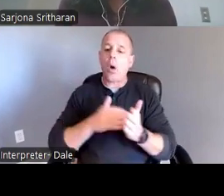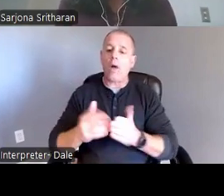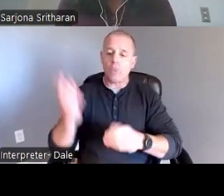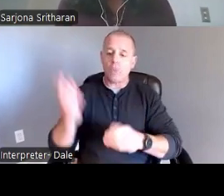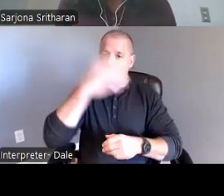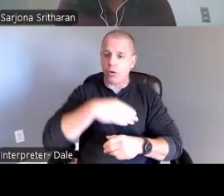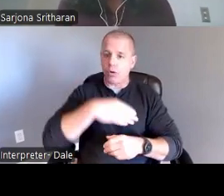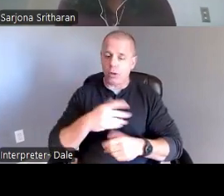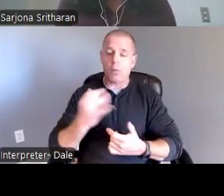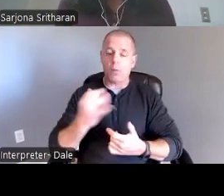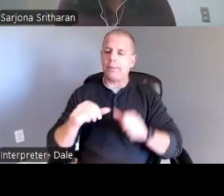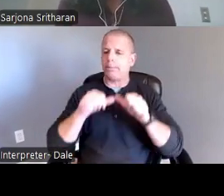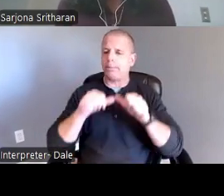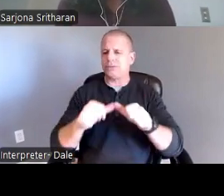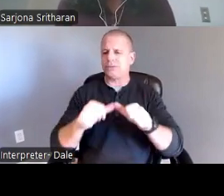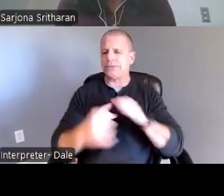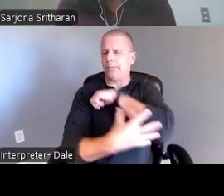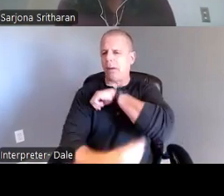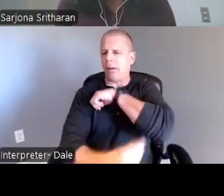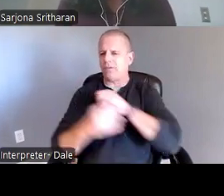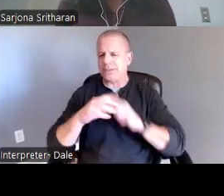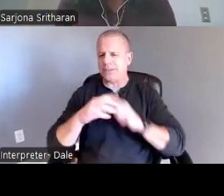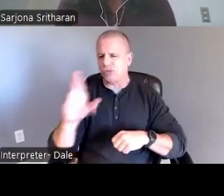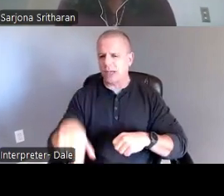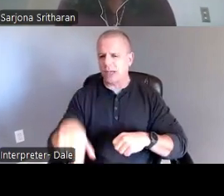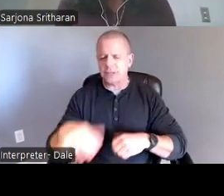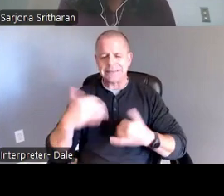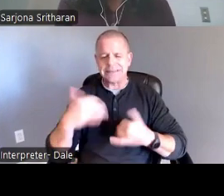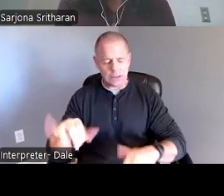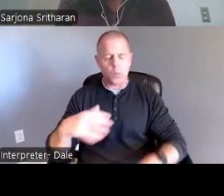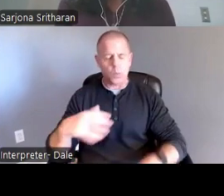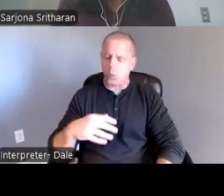poverty in Rochester, which remains a pressing issue today.